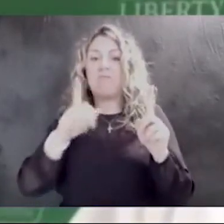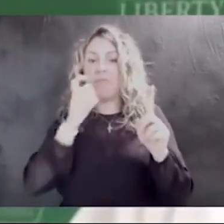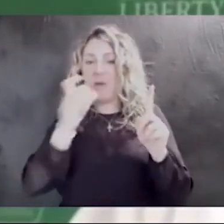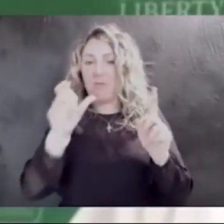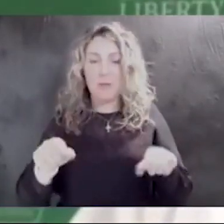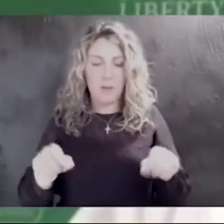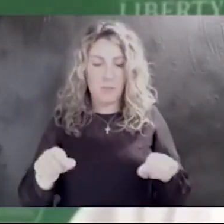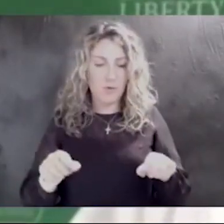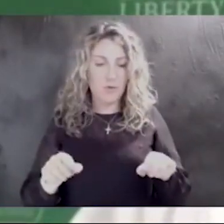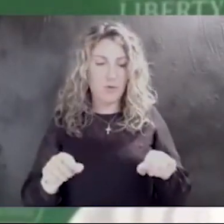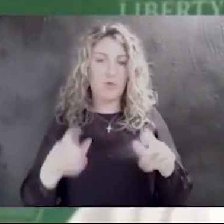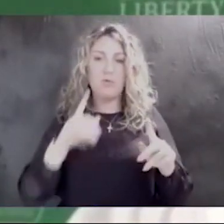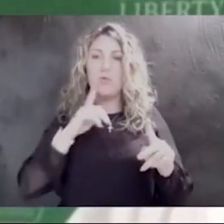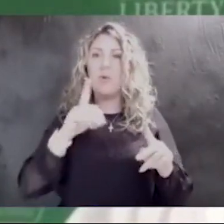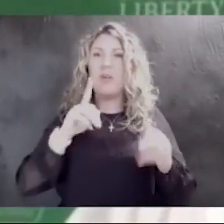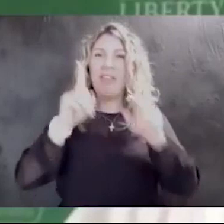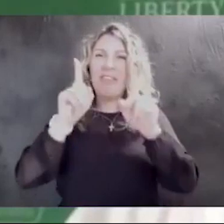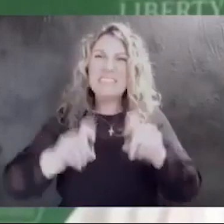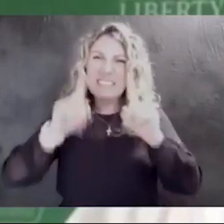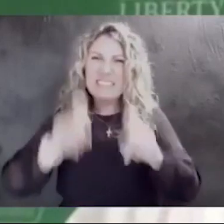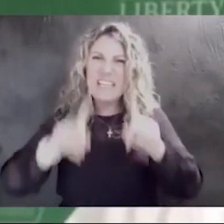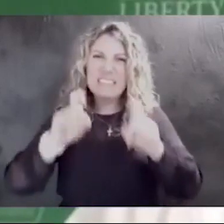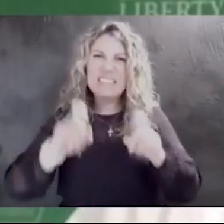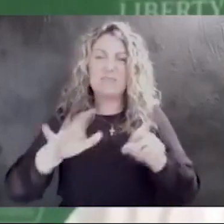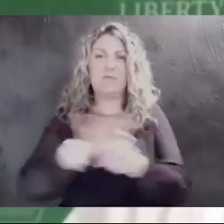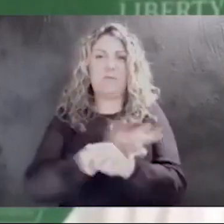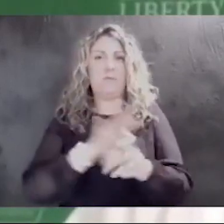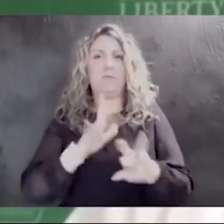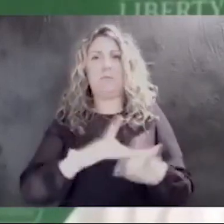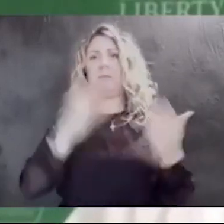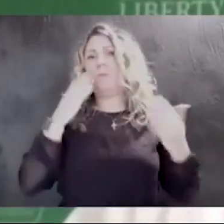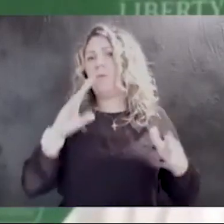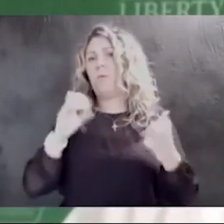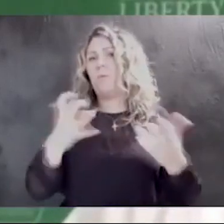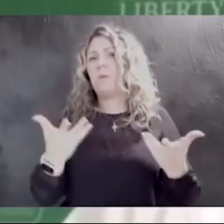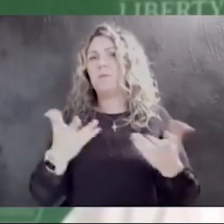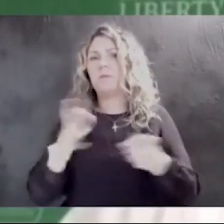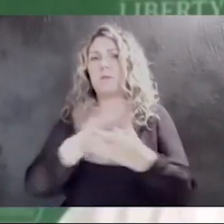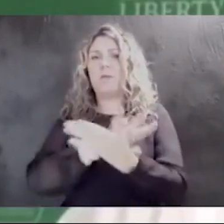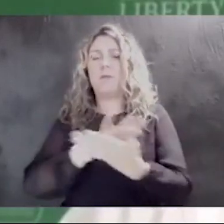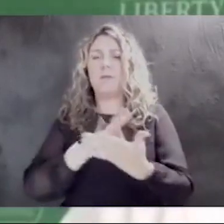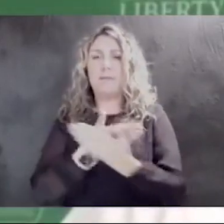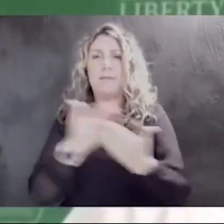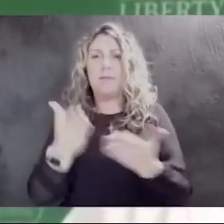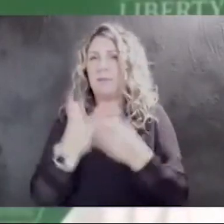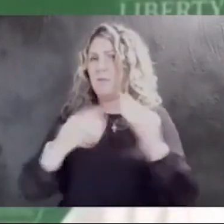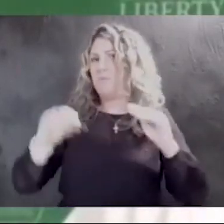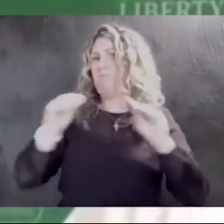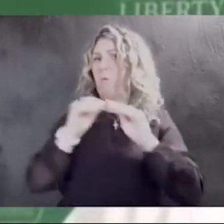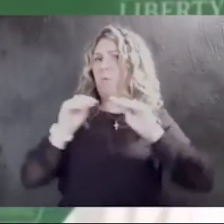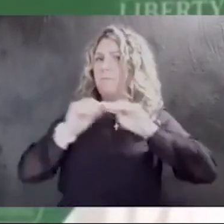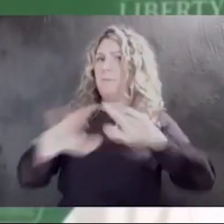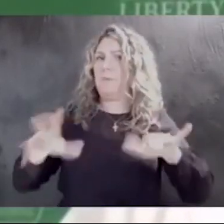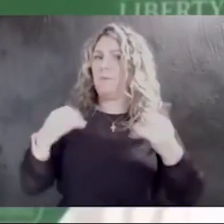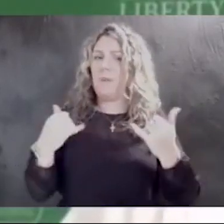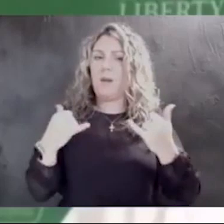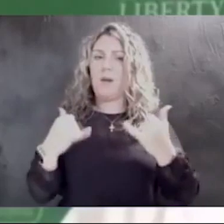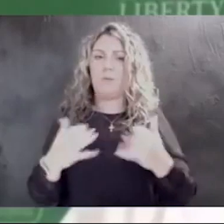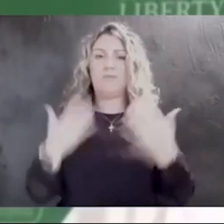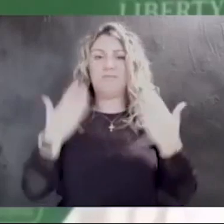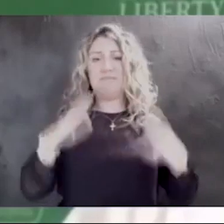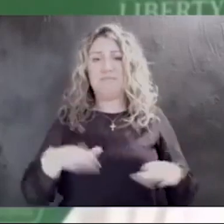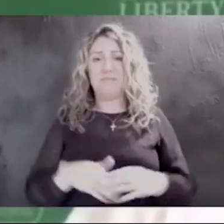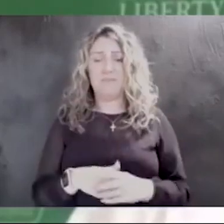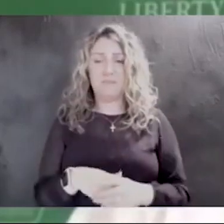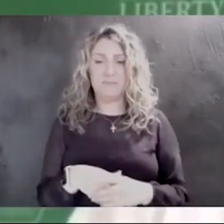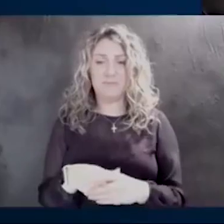do the variant testing a whole lot. So we don't actually know what's causing most of their outbreaks right now. So